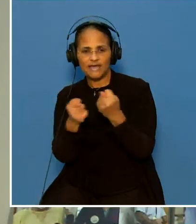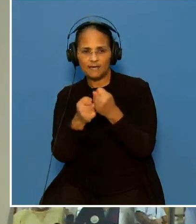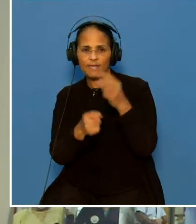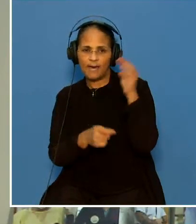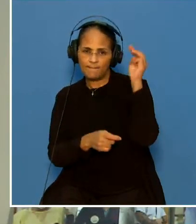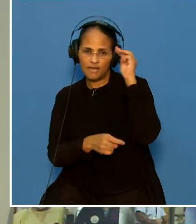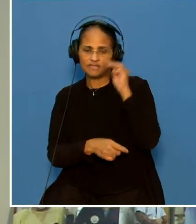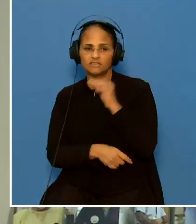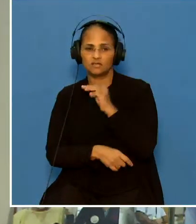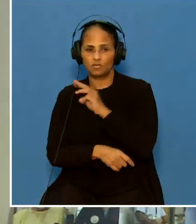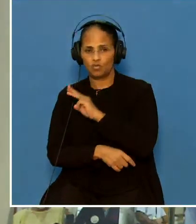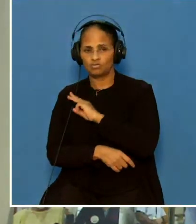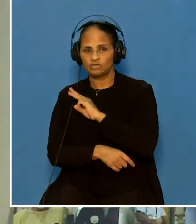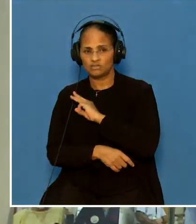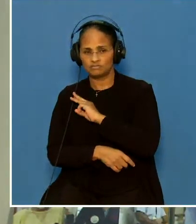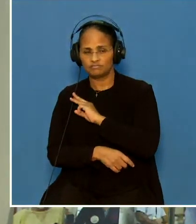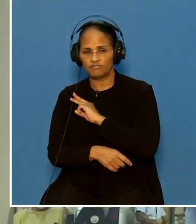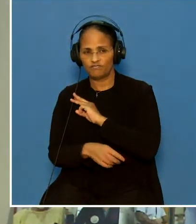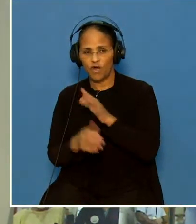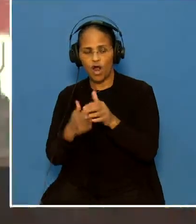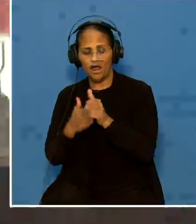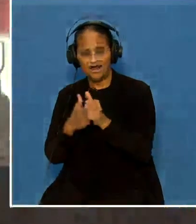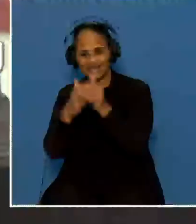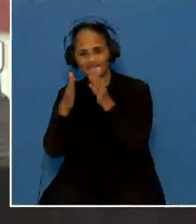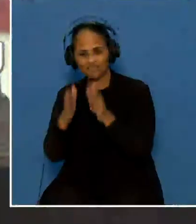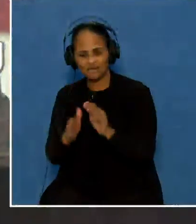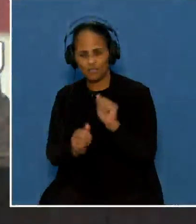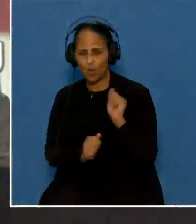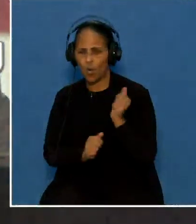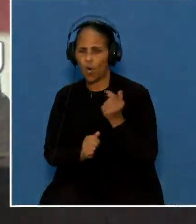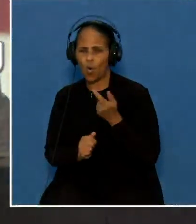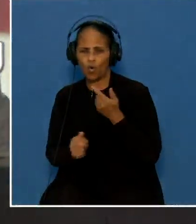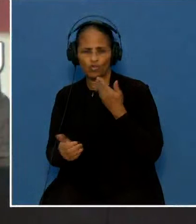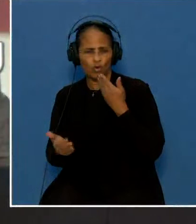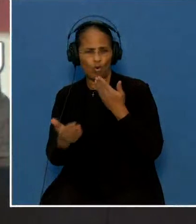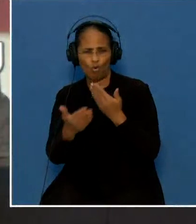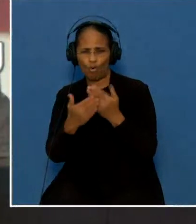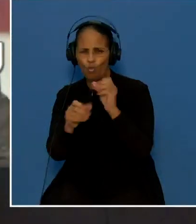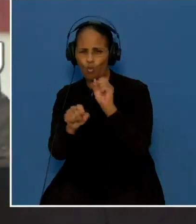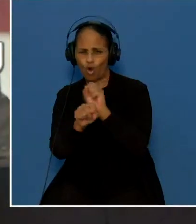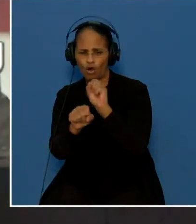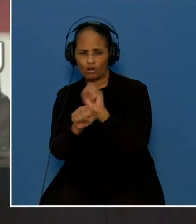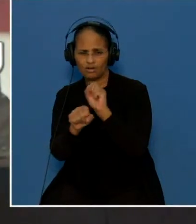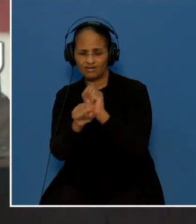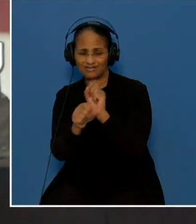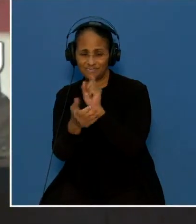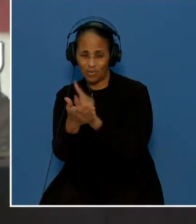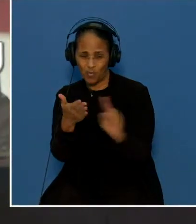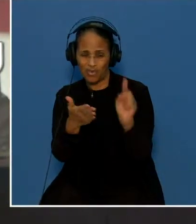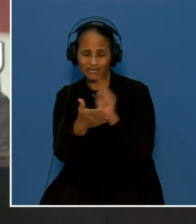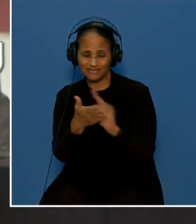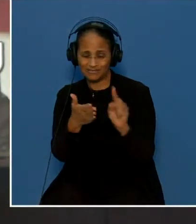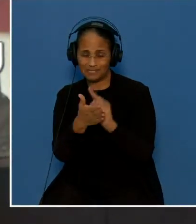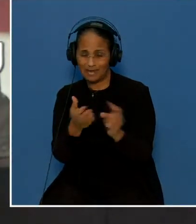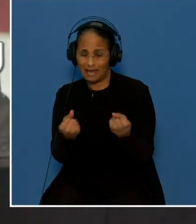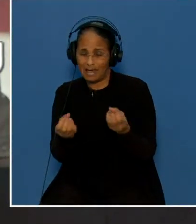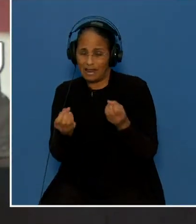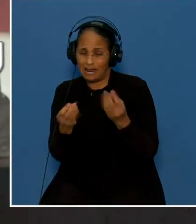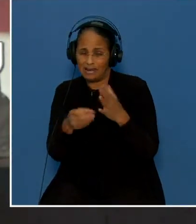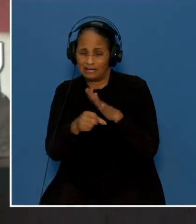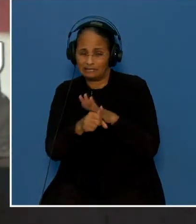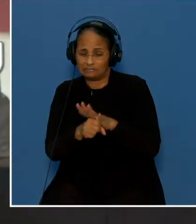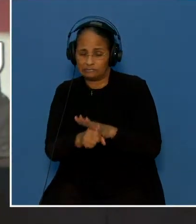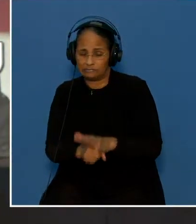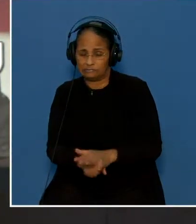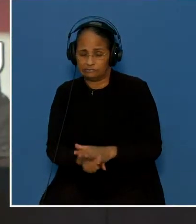leadership at the Ministry of Health for all their outstanding work. It's very clear over recent weeks they have been under a considerable amount